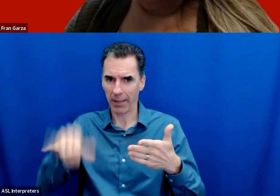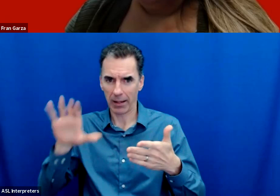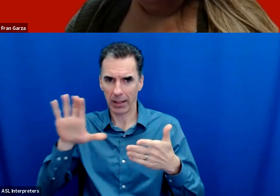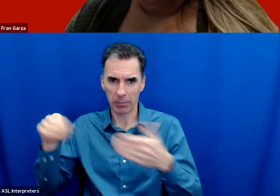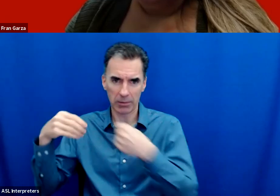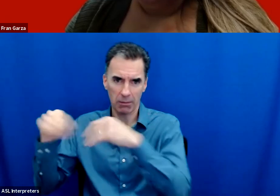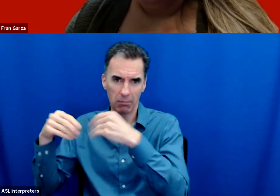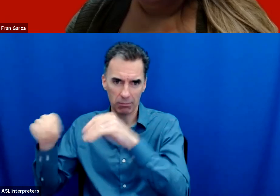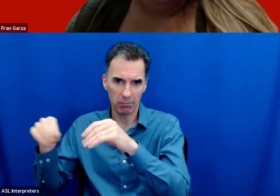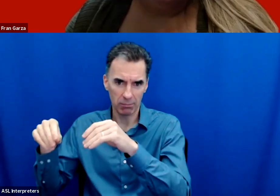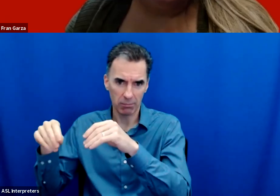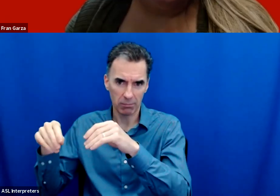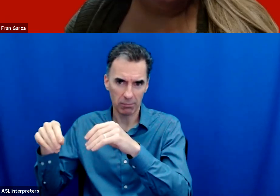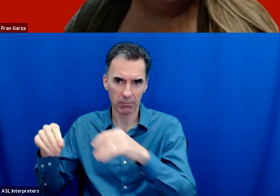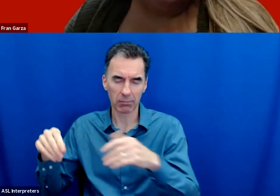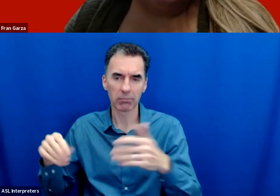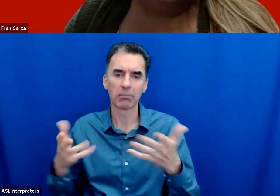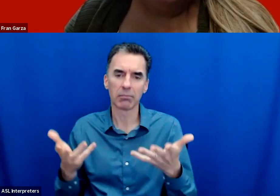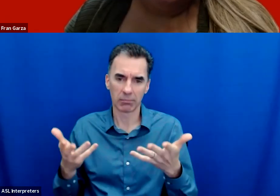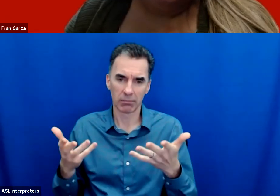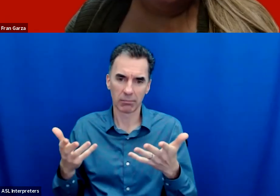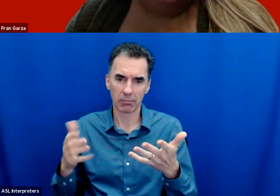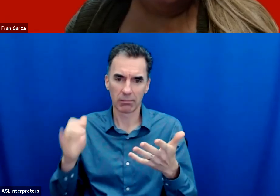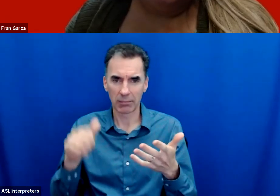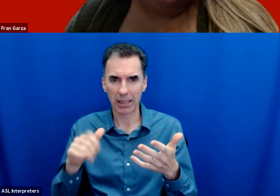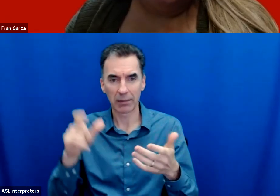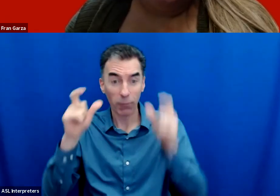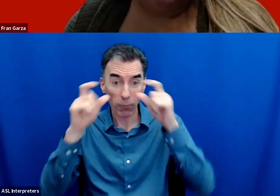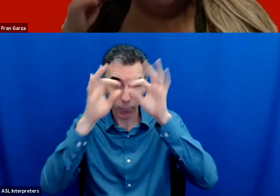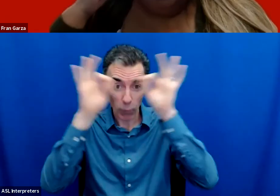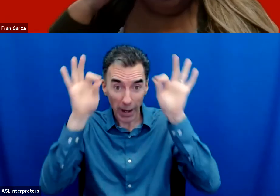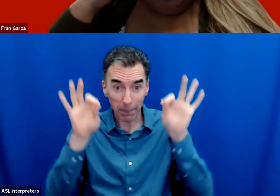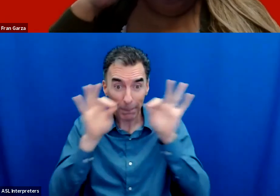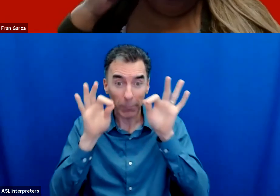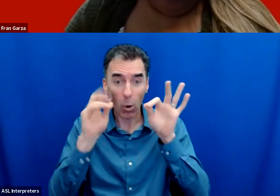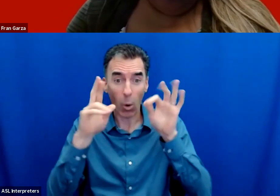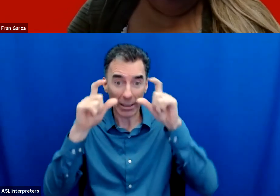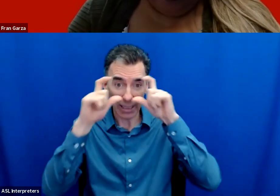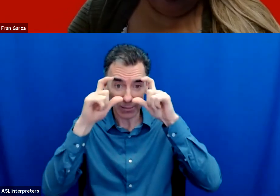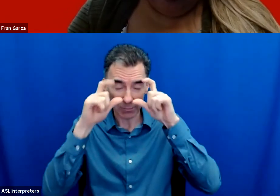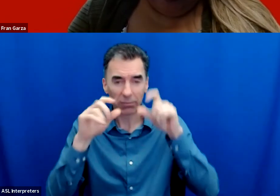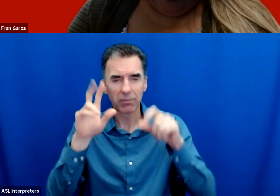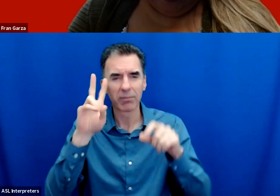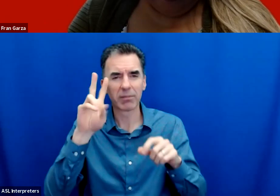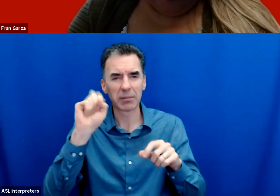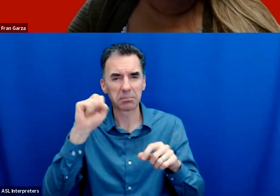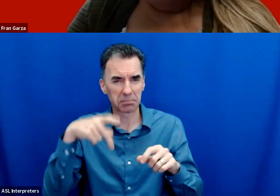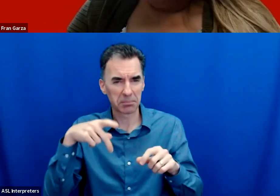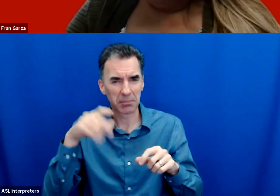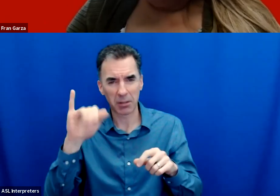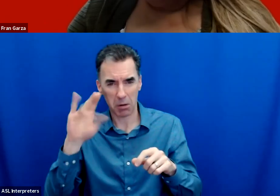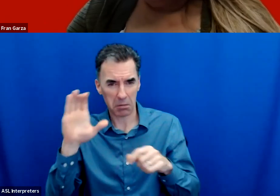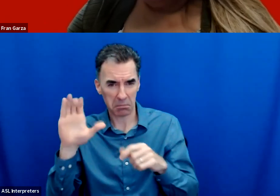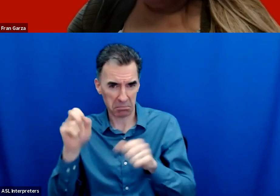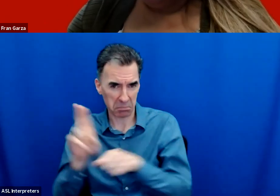to get that frame payout and that lens payout. You can use VSP's Iconic. Another option,